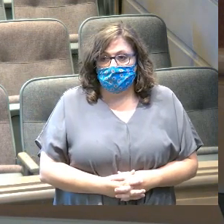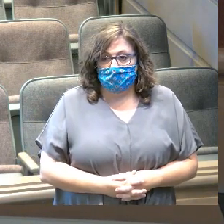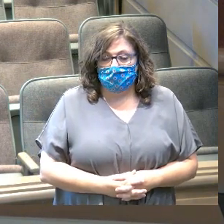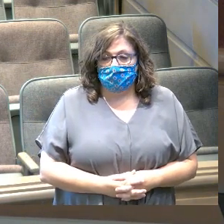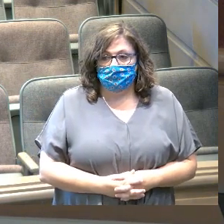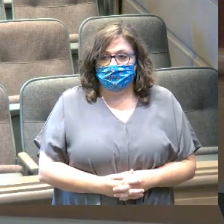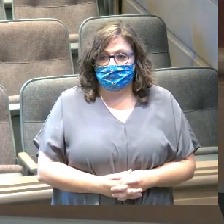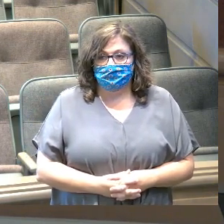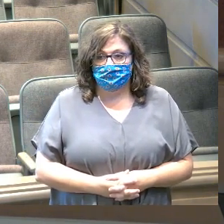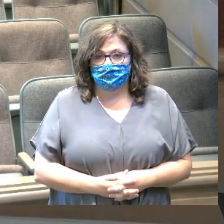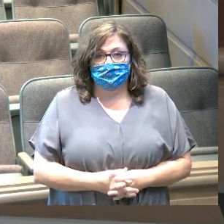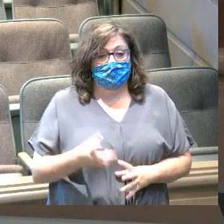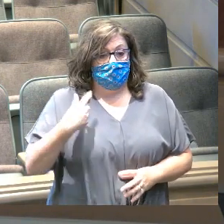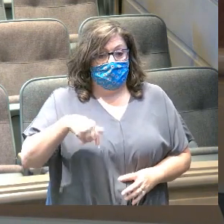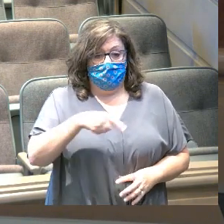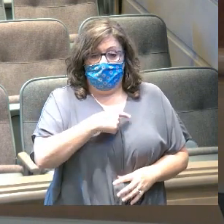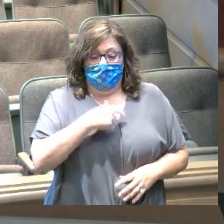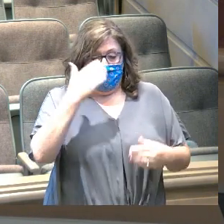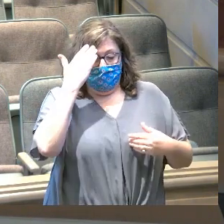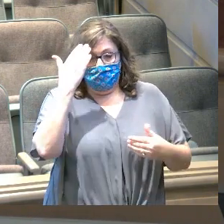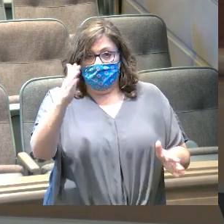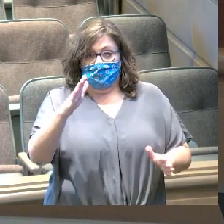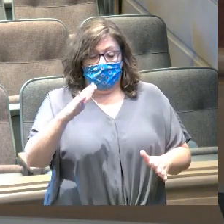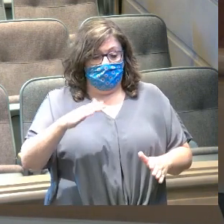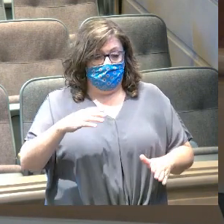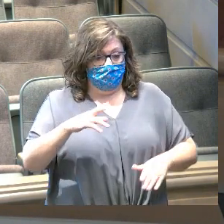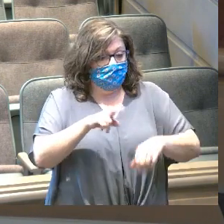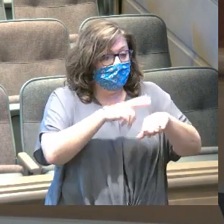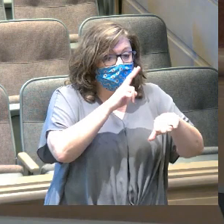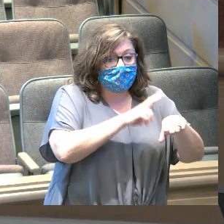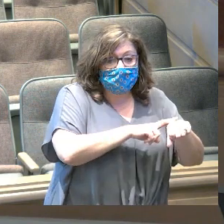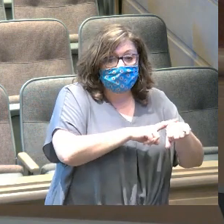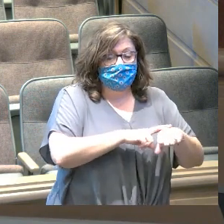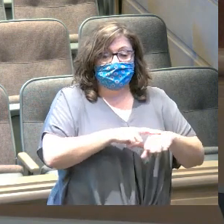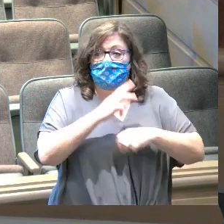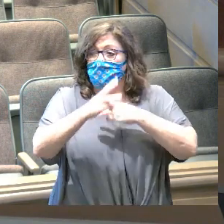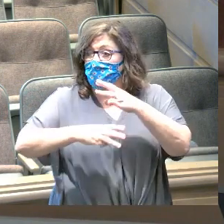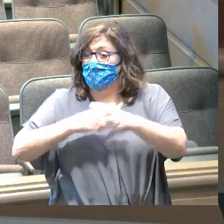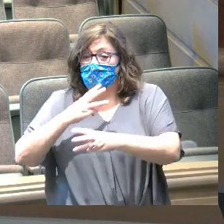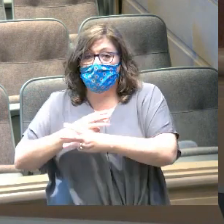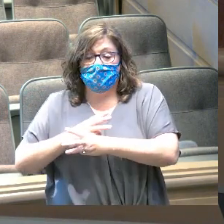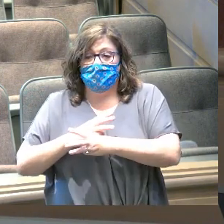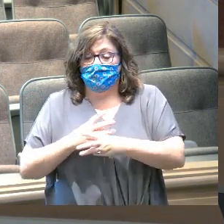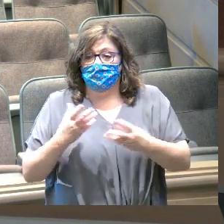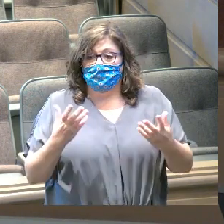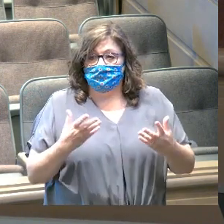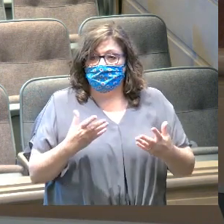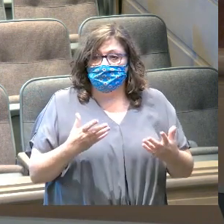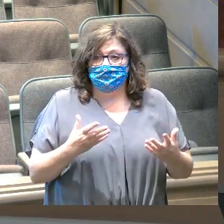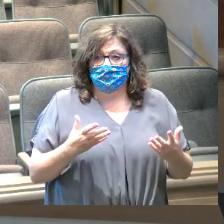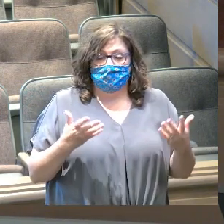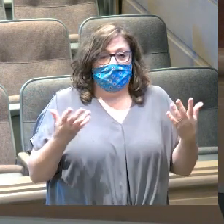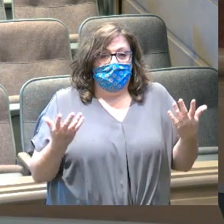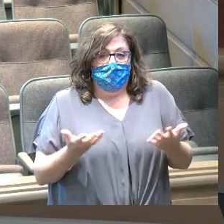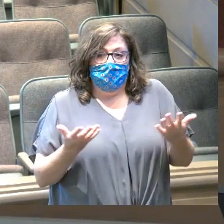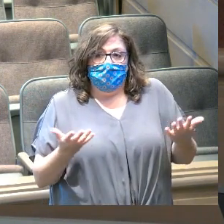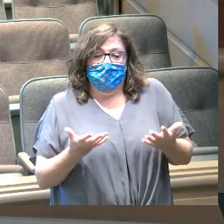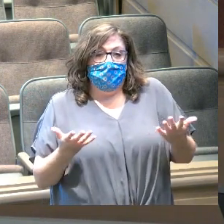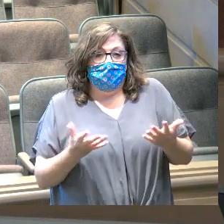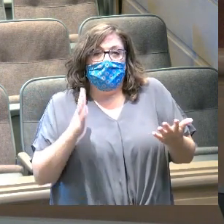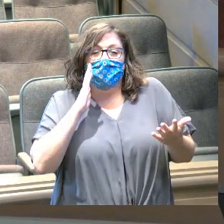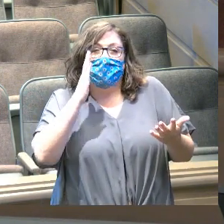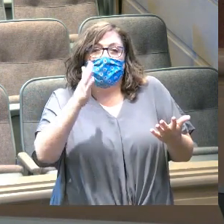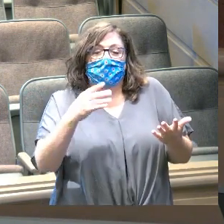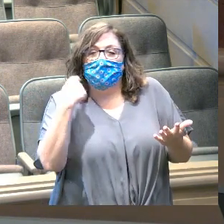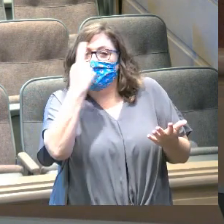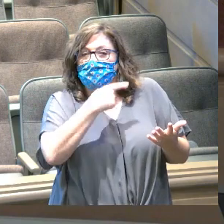know as a nation, as a globe, as a world economy, what this is going to look